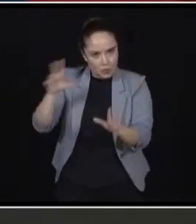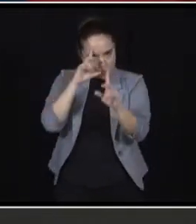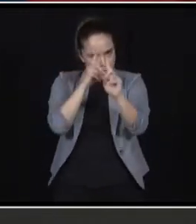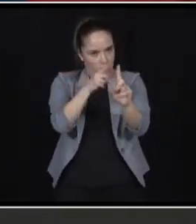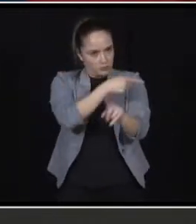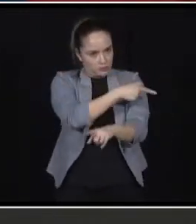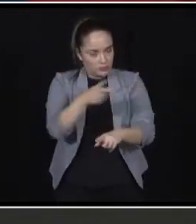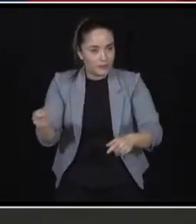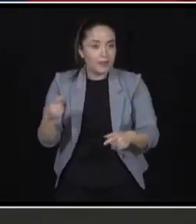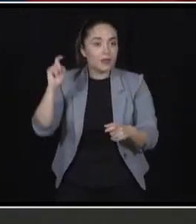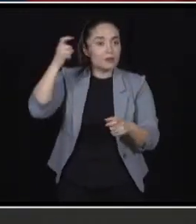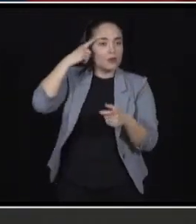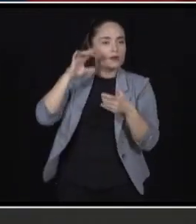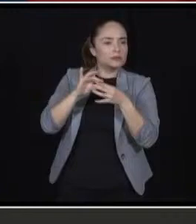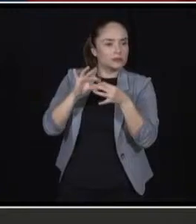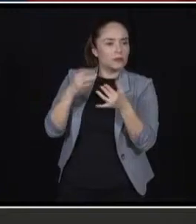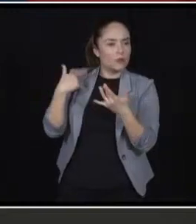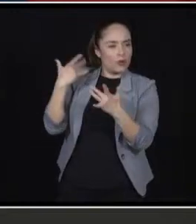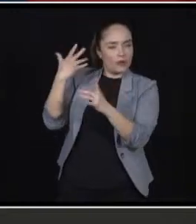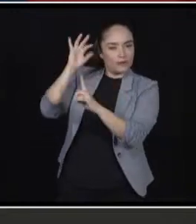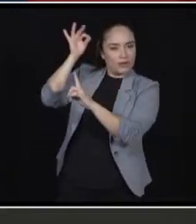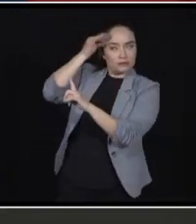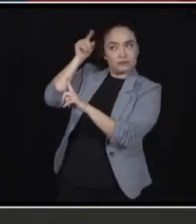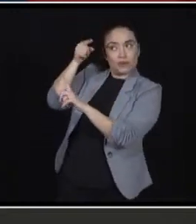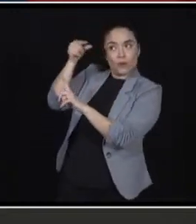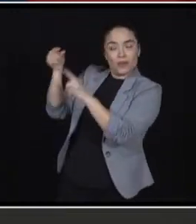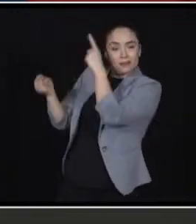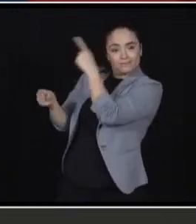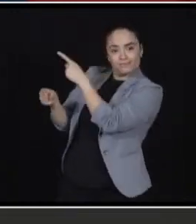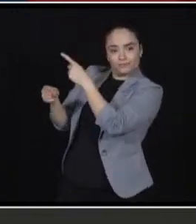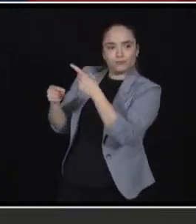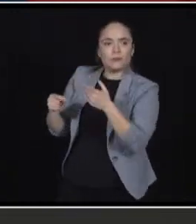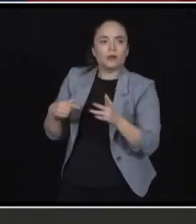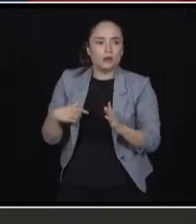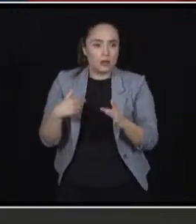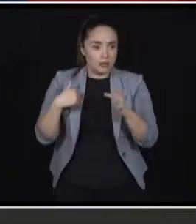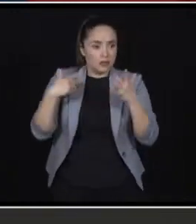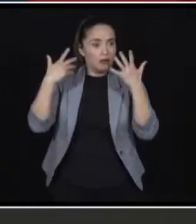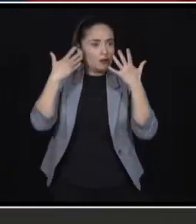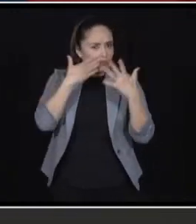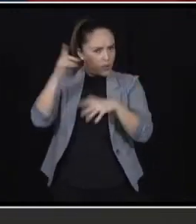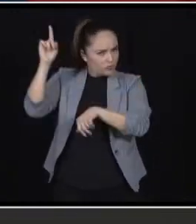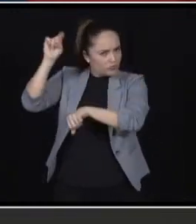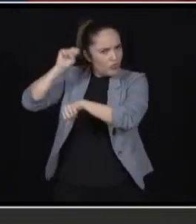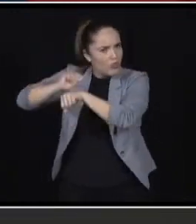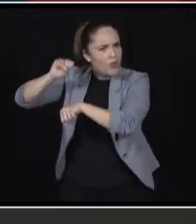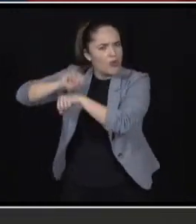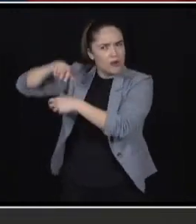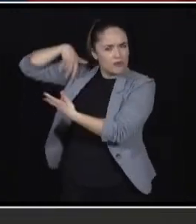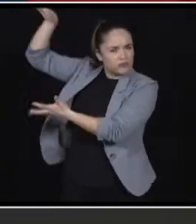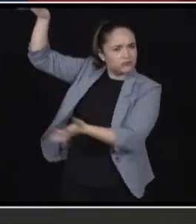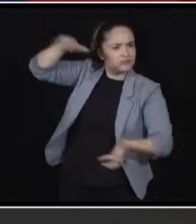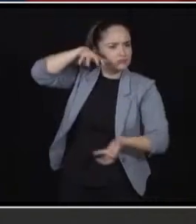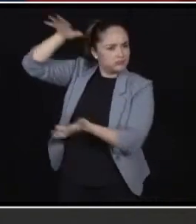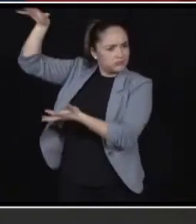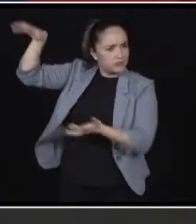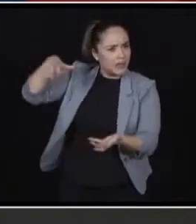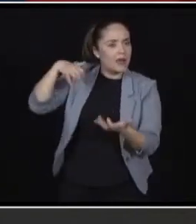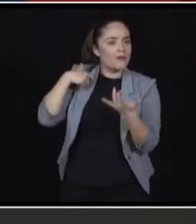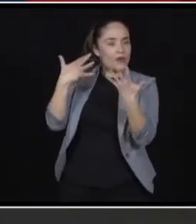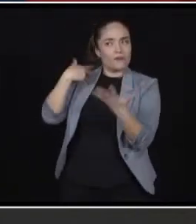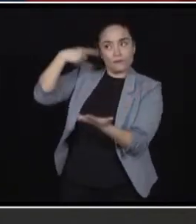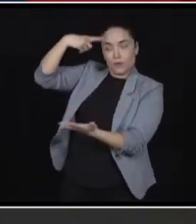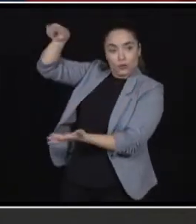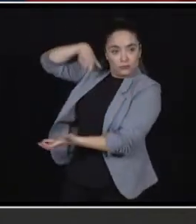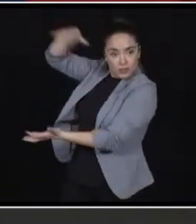recognize everyone's doing their part, all levels of government working together. We need more vaccine, and as we get it, we'll be able to get into the arms of our frontline staff, those